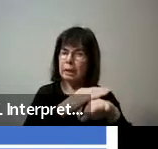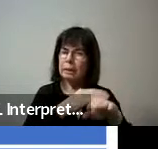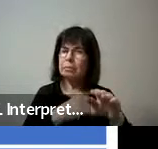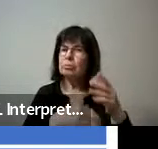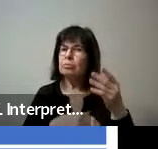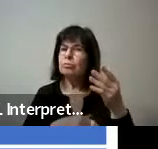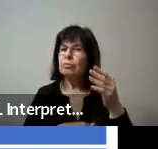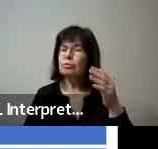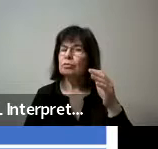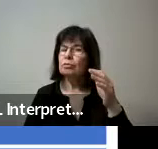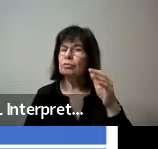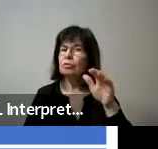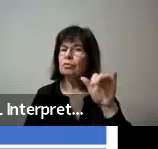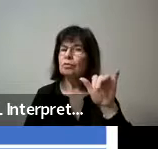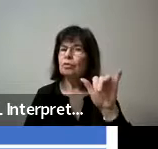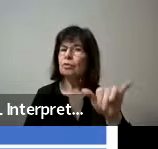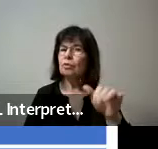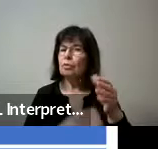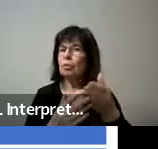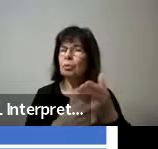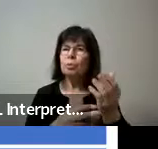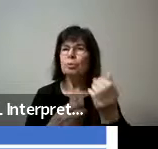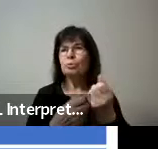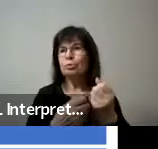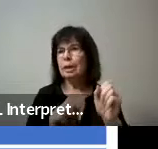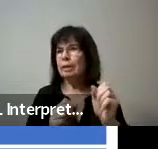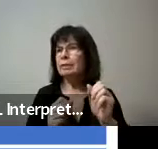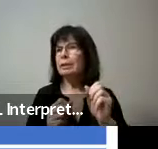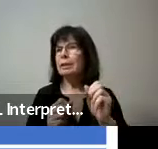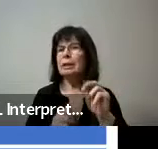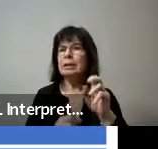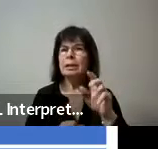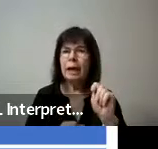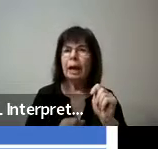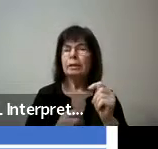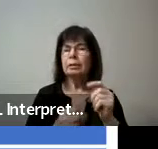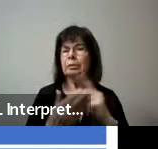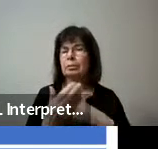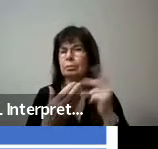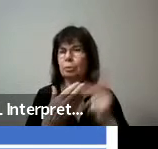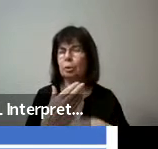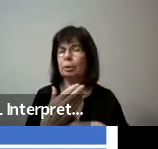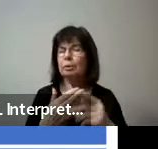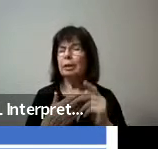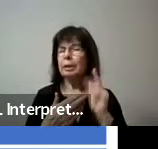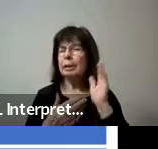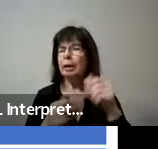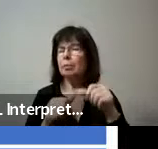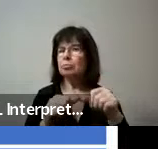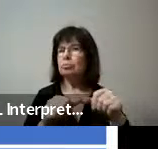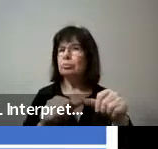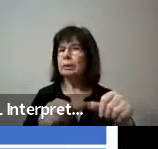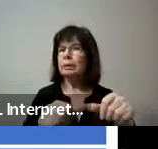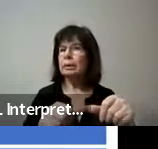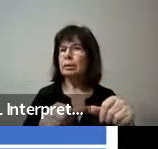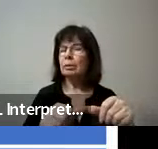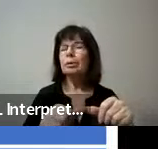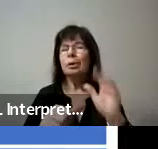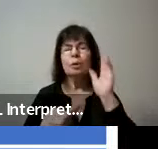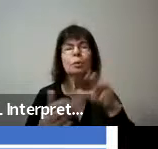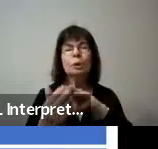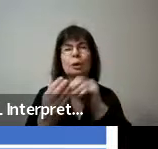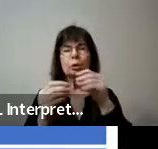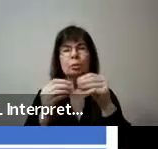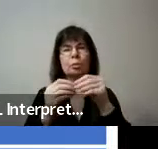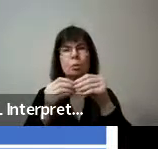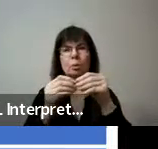through various safety net programs indefinitely. And I think we'll learn more in the coming